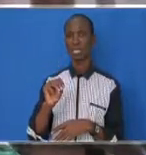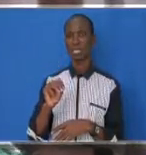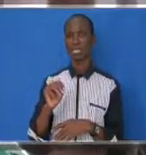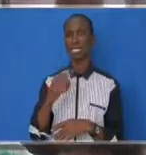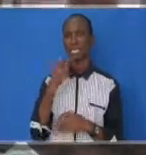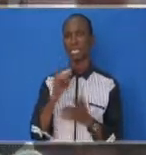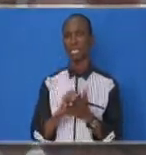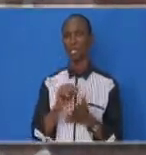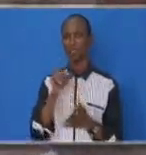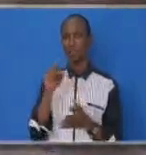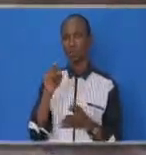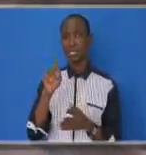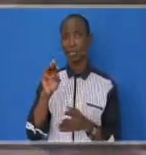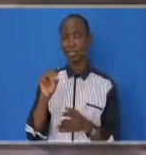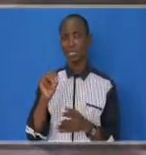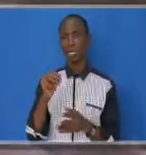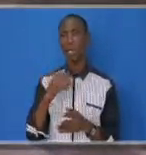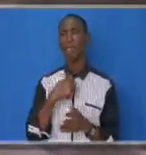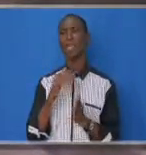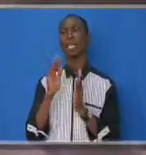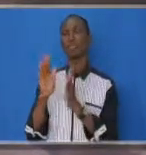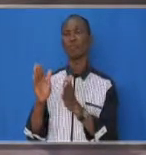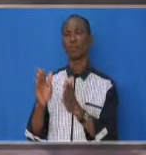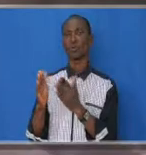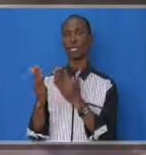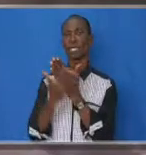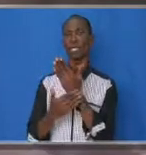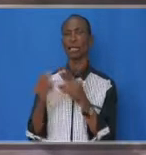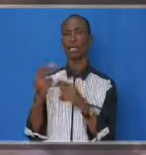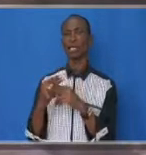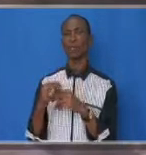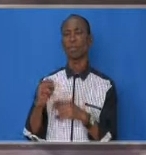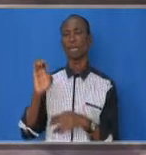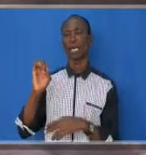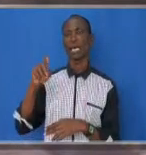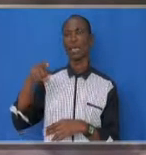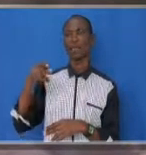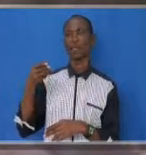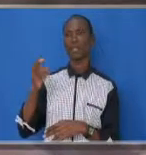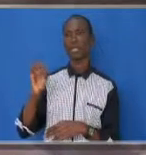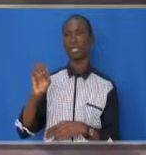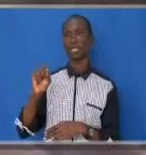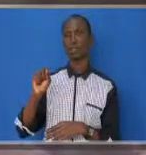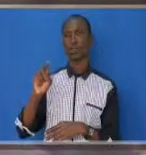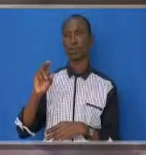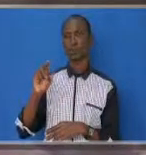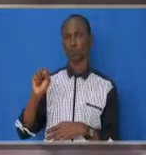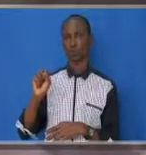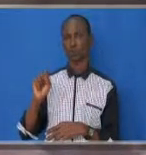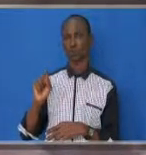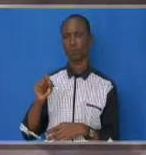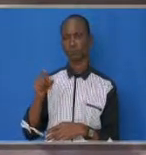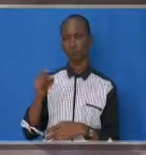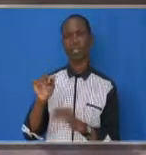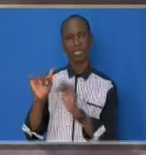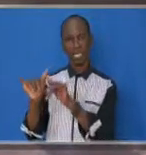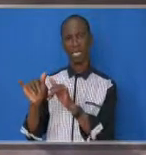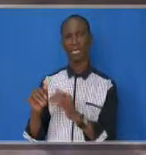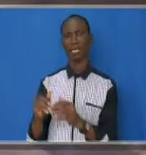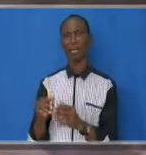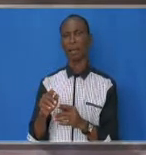ema mo nyina ye wogidie se ensem a Church of Christ fo ye nem eche ewo Bible mu